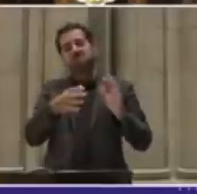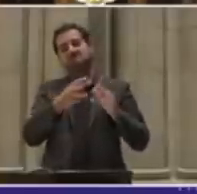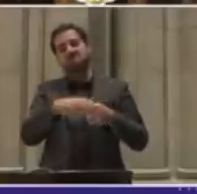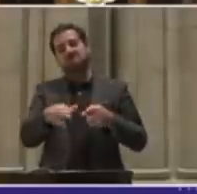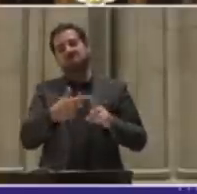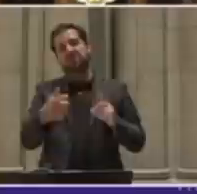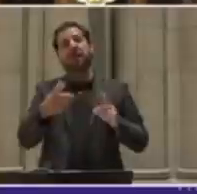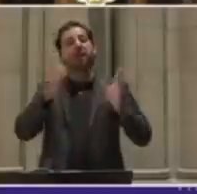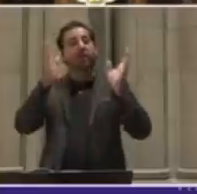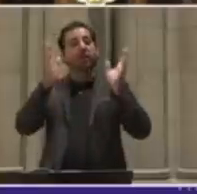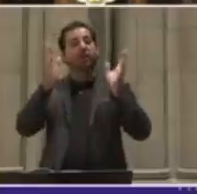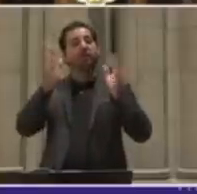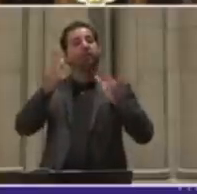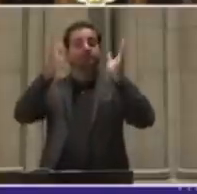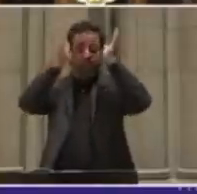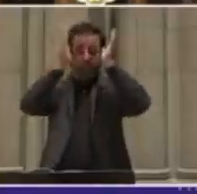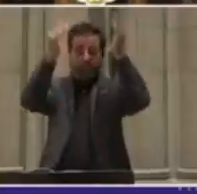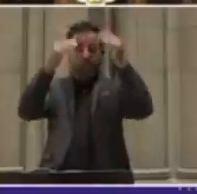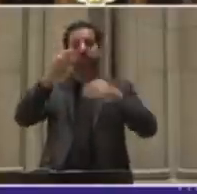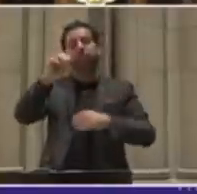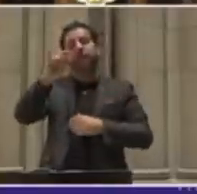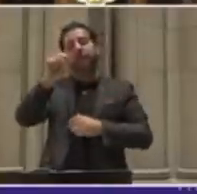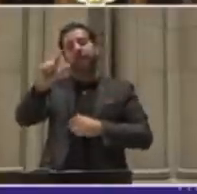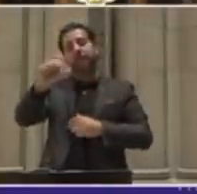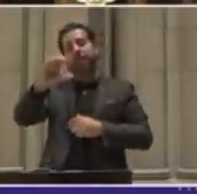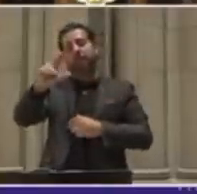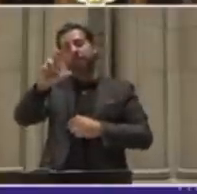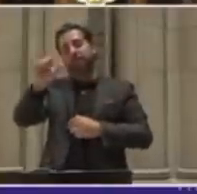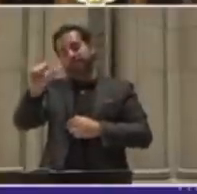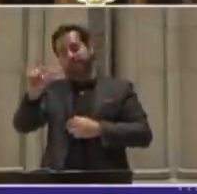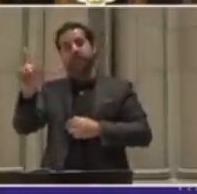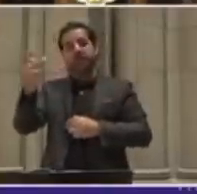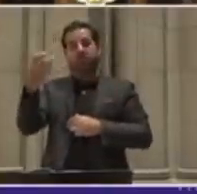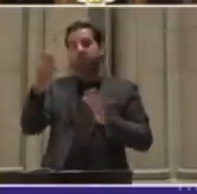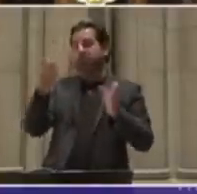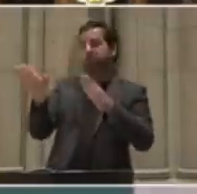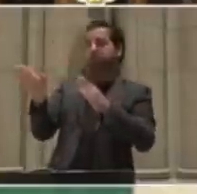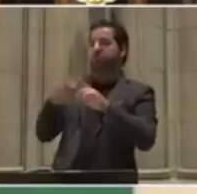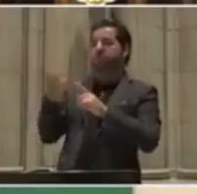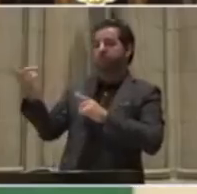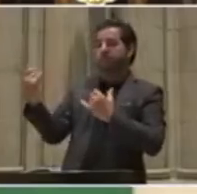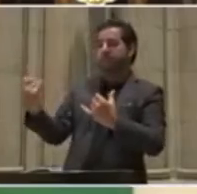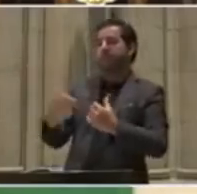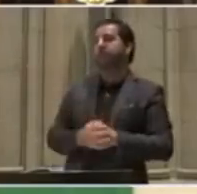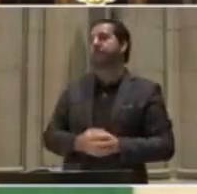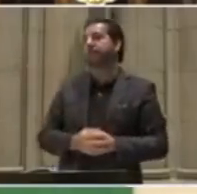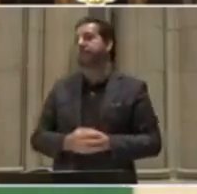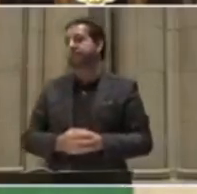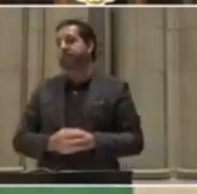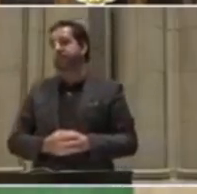our presiding bishop, Bishop Curry, Michael Curry, and so I will turn it over to him right now.